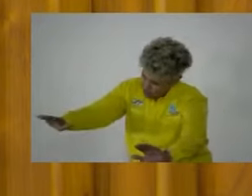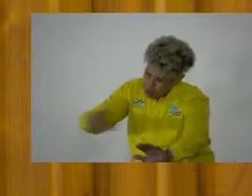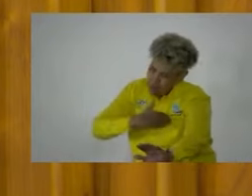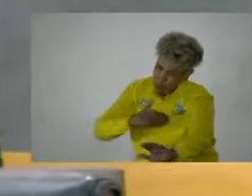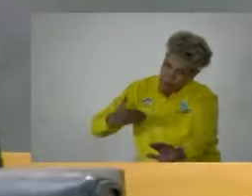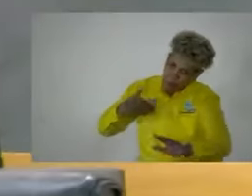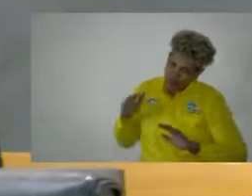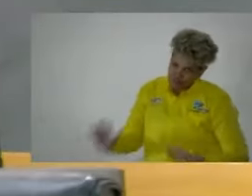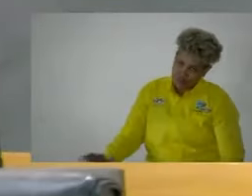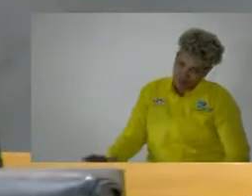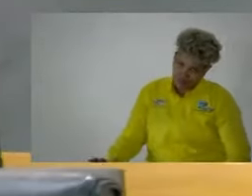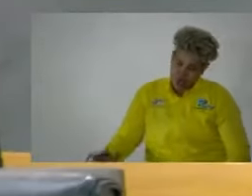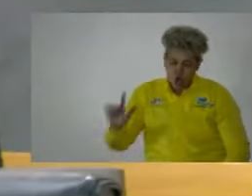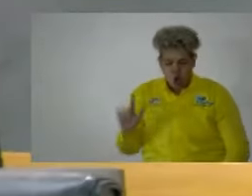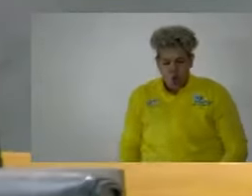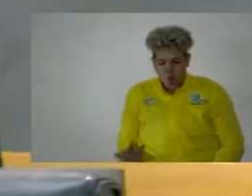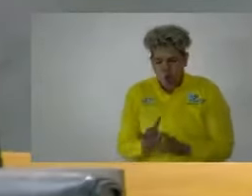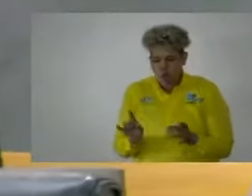Members.